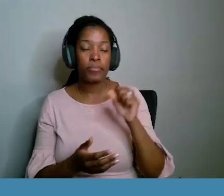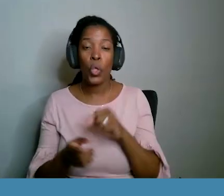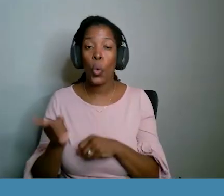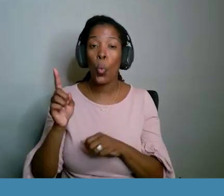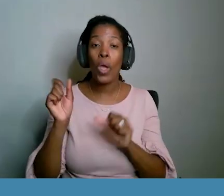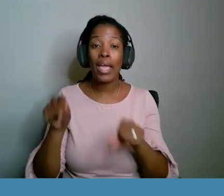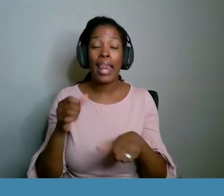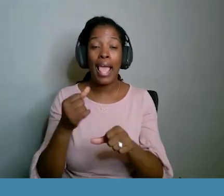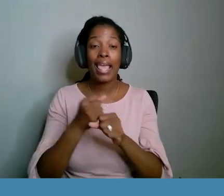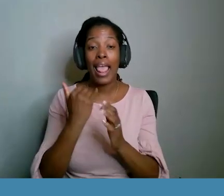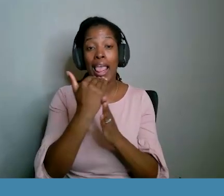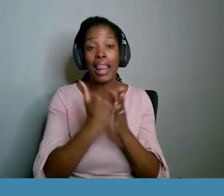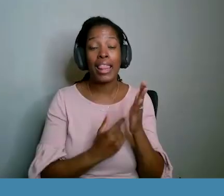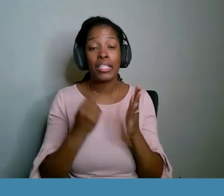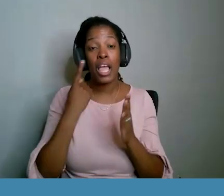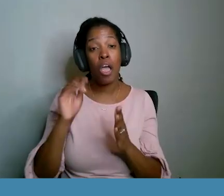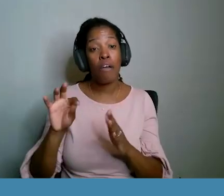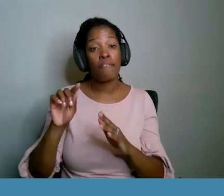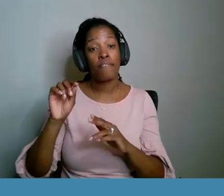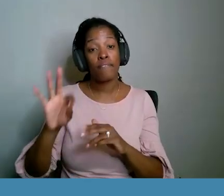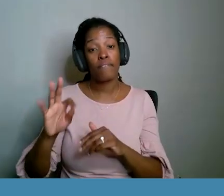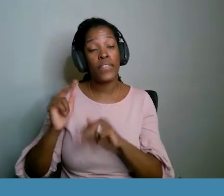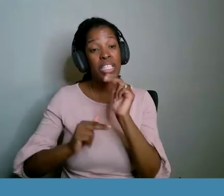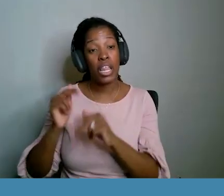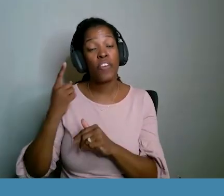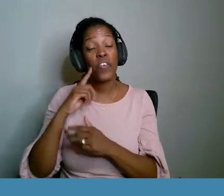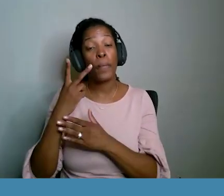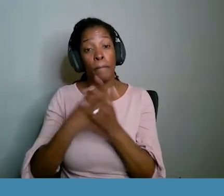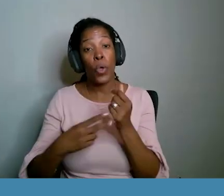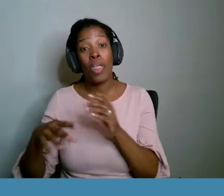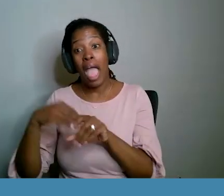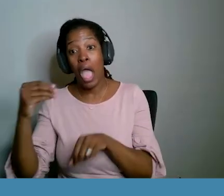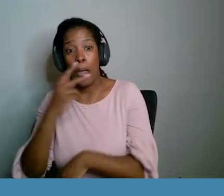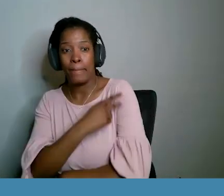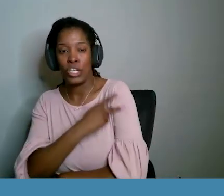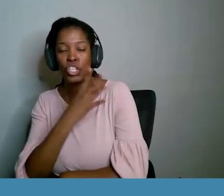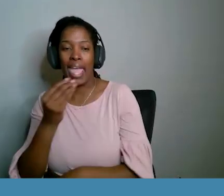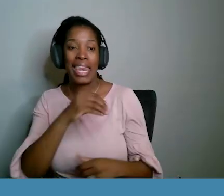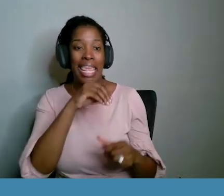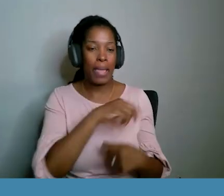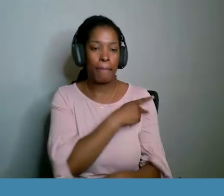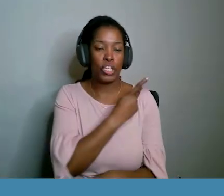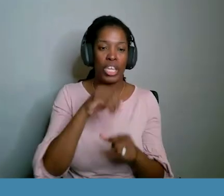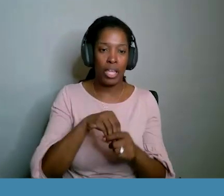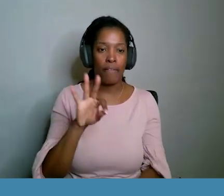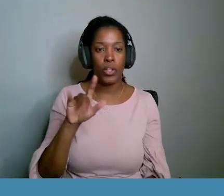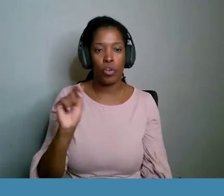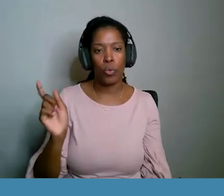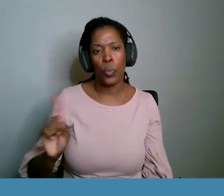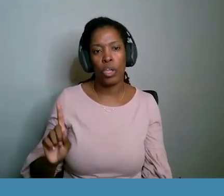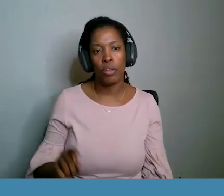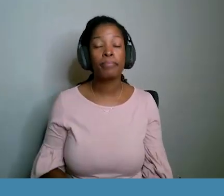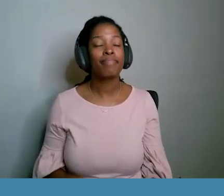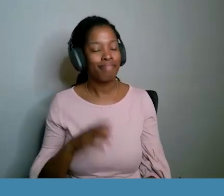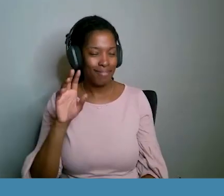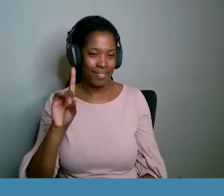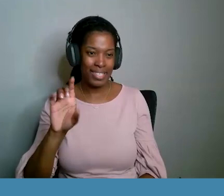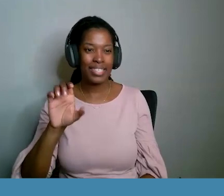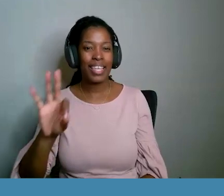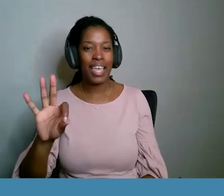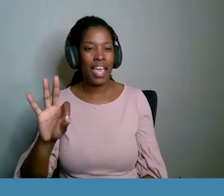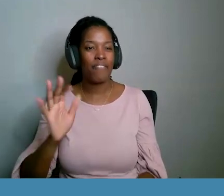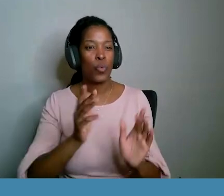of facilities for both outpatient and inpatients in Florida? So DCS website, you can find a list of all their things on